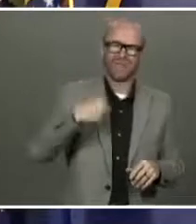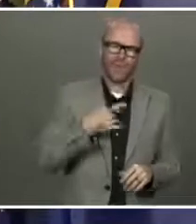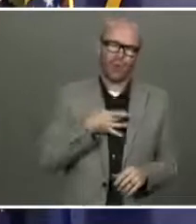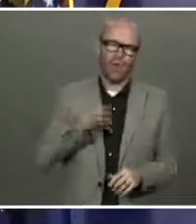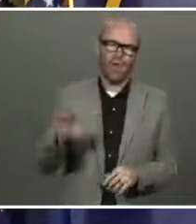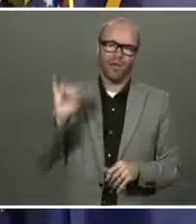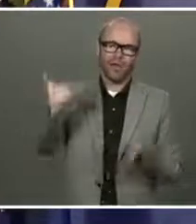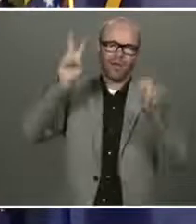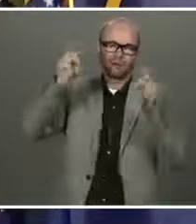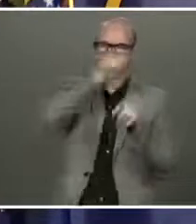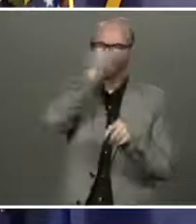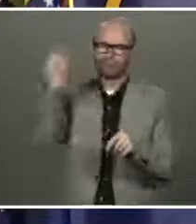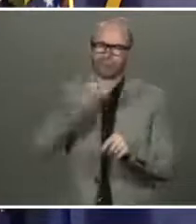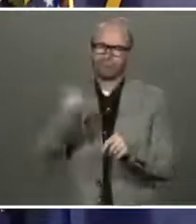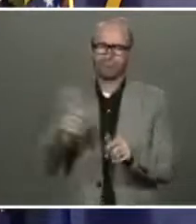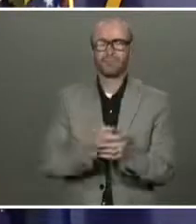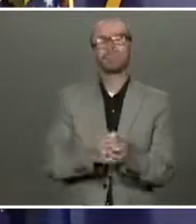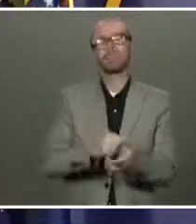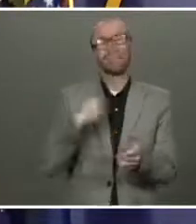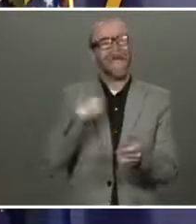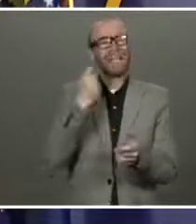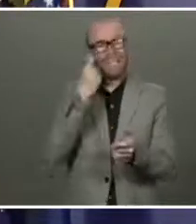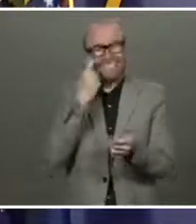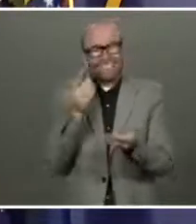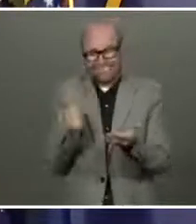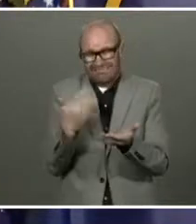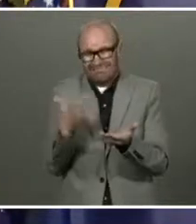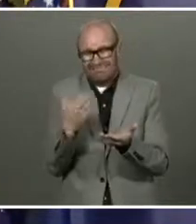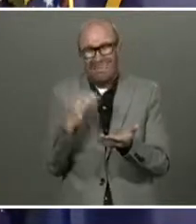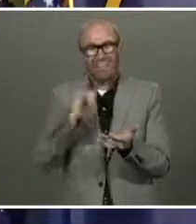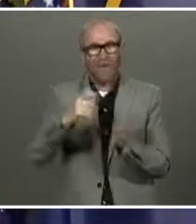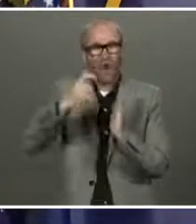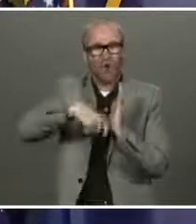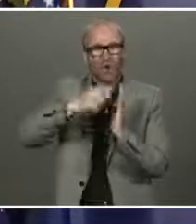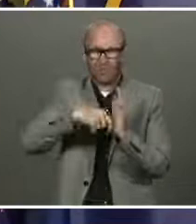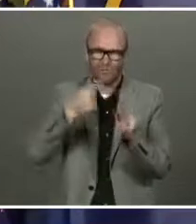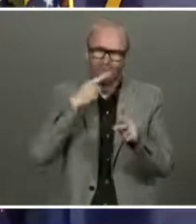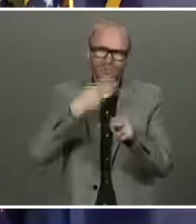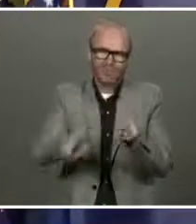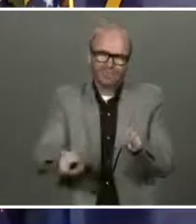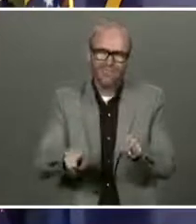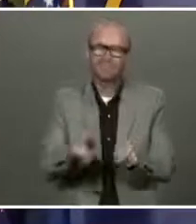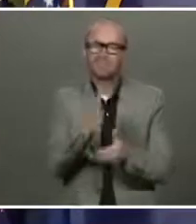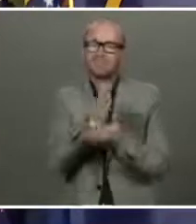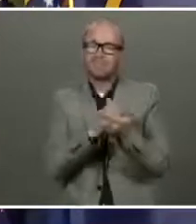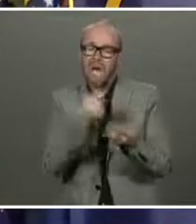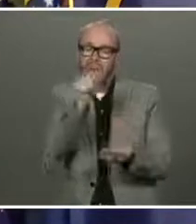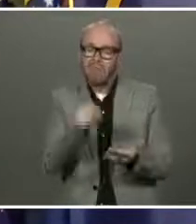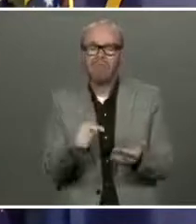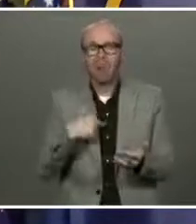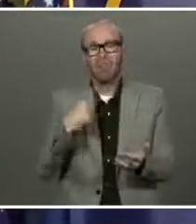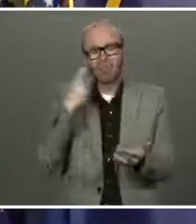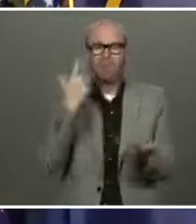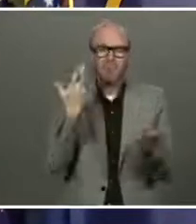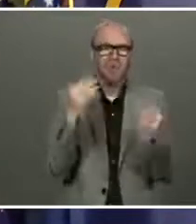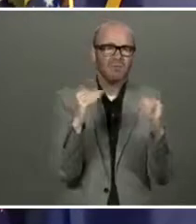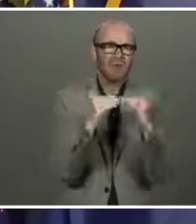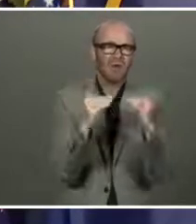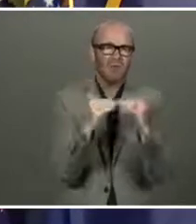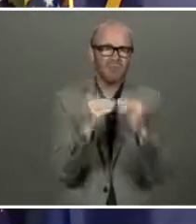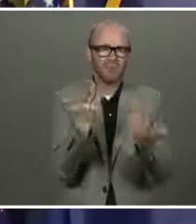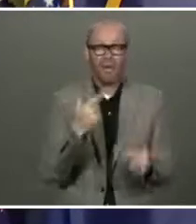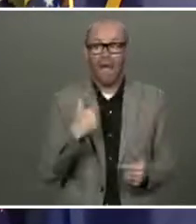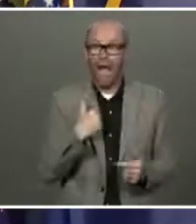and yet I did get a chance just before I came in. I kind of skimmed the article. There are some things in there that I think are fair. Certainly, I have